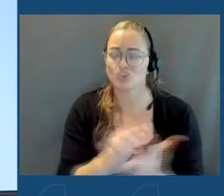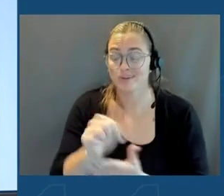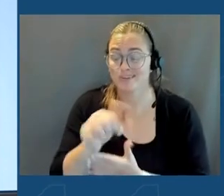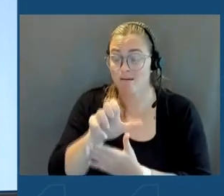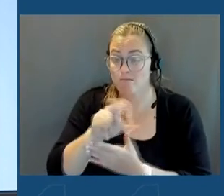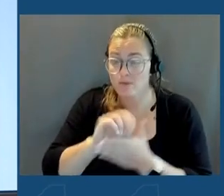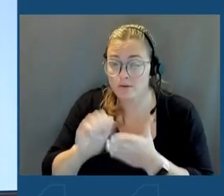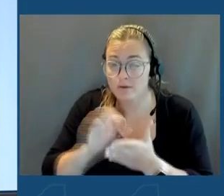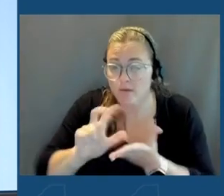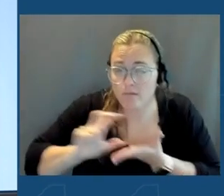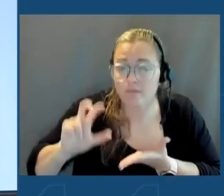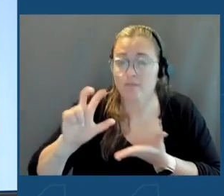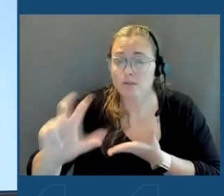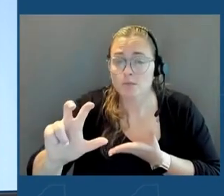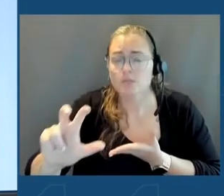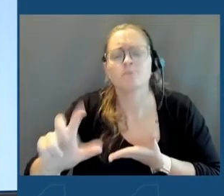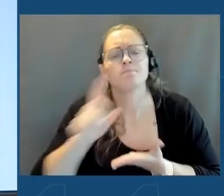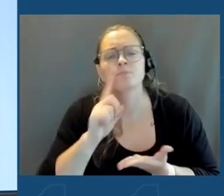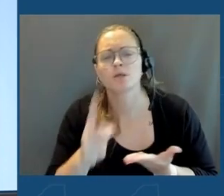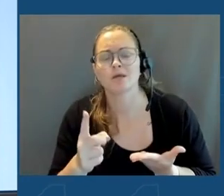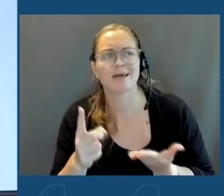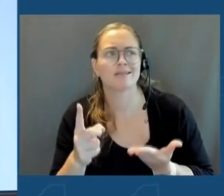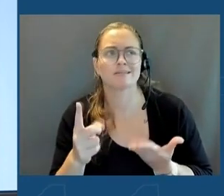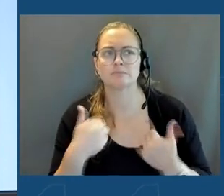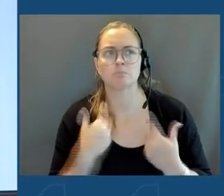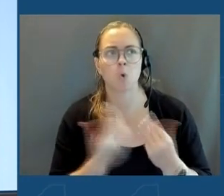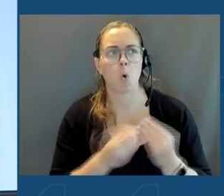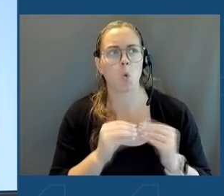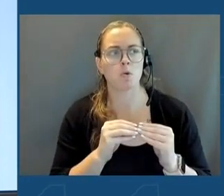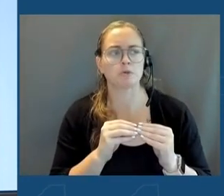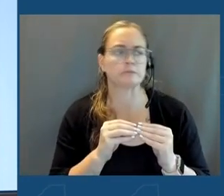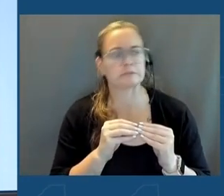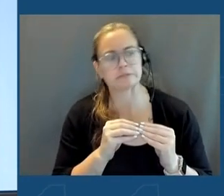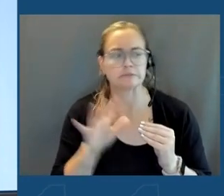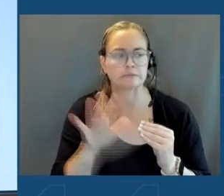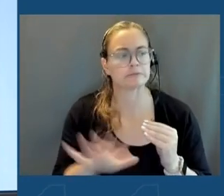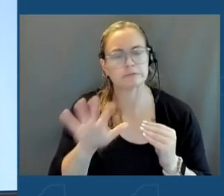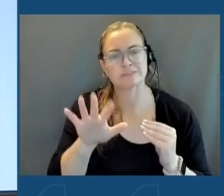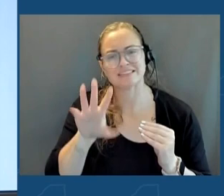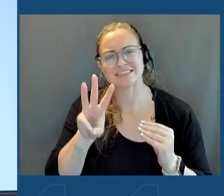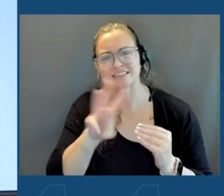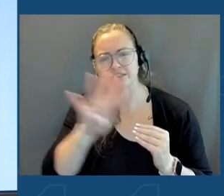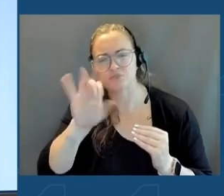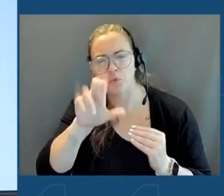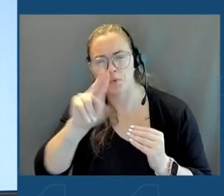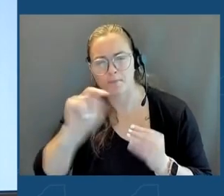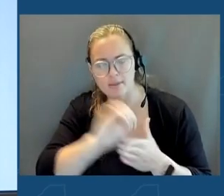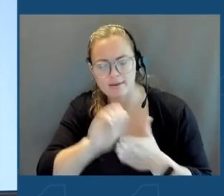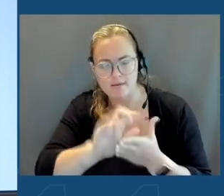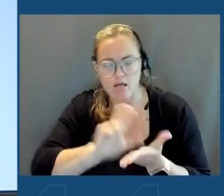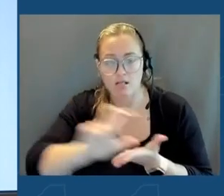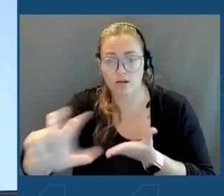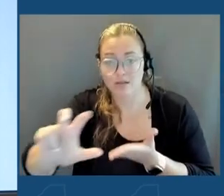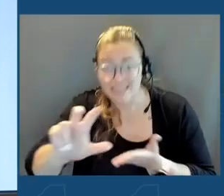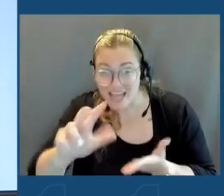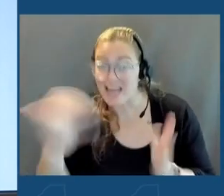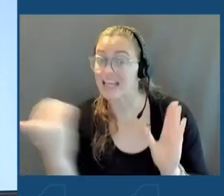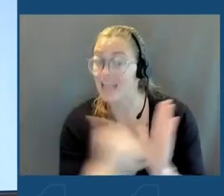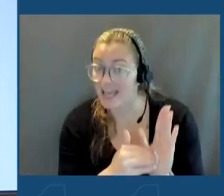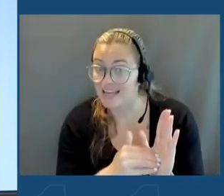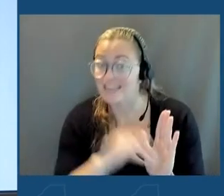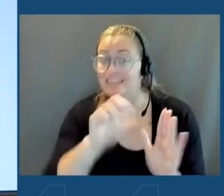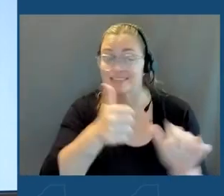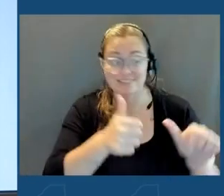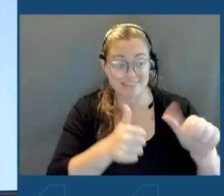investment has yielded almost $64 million in private sector investments. Let me repeat that. $10